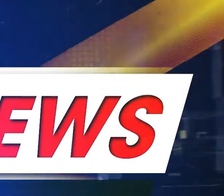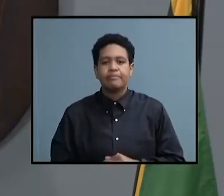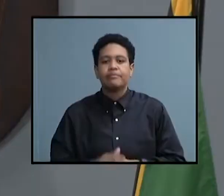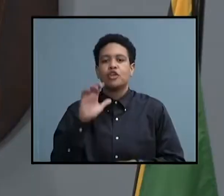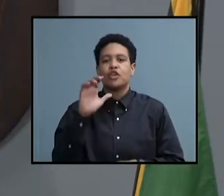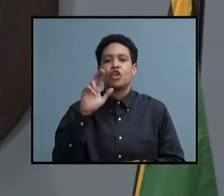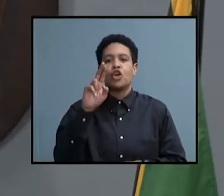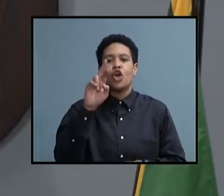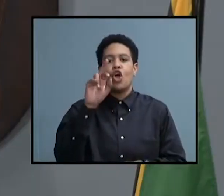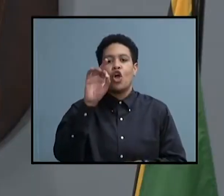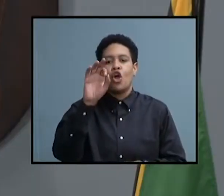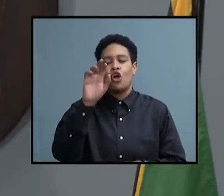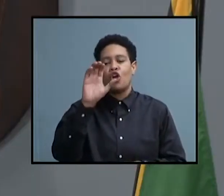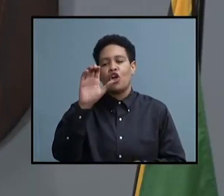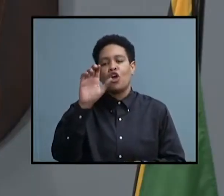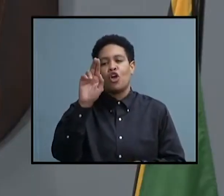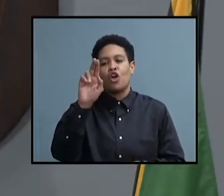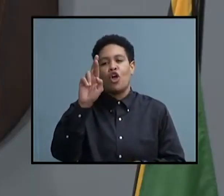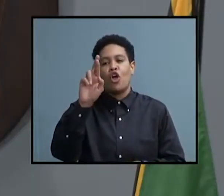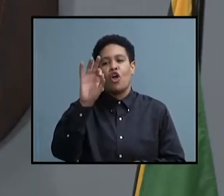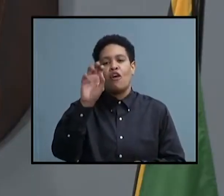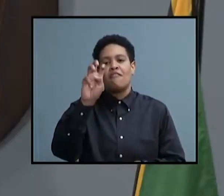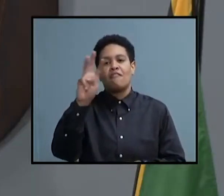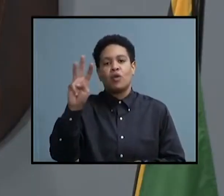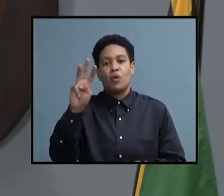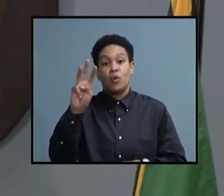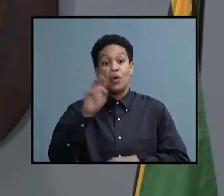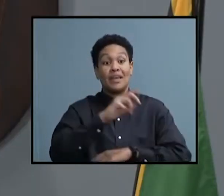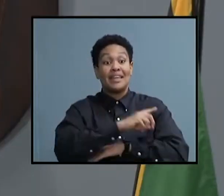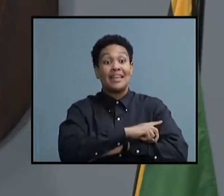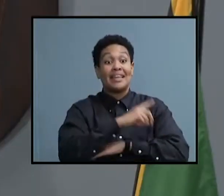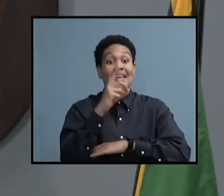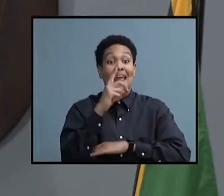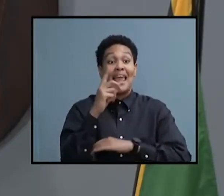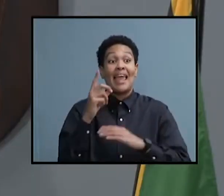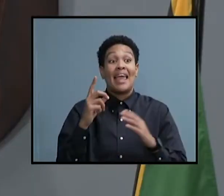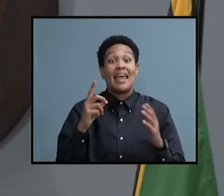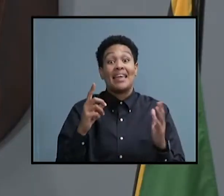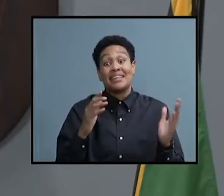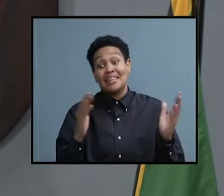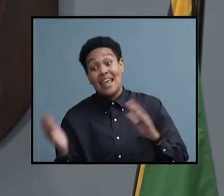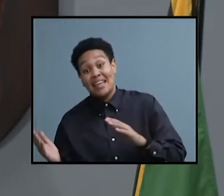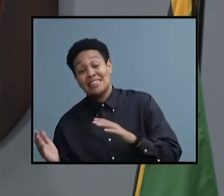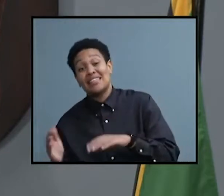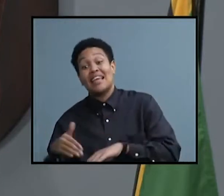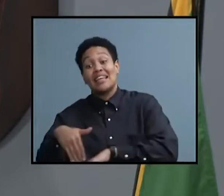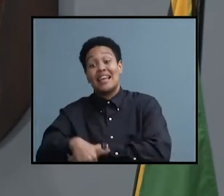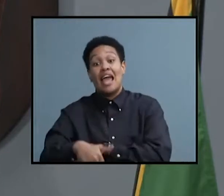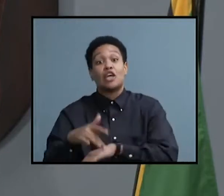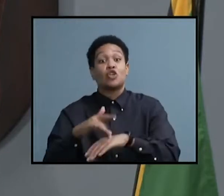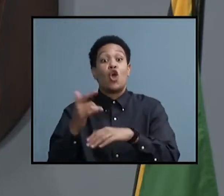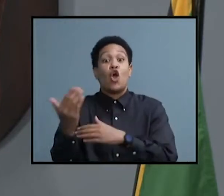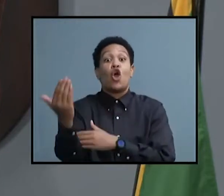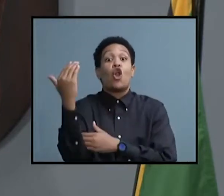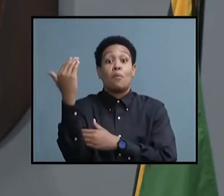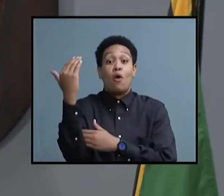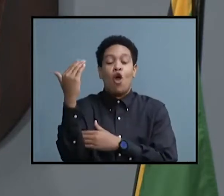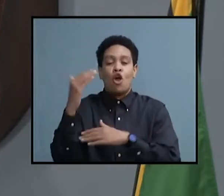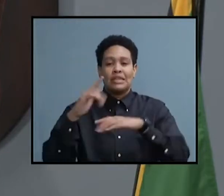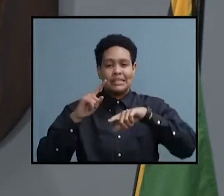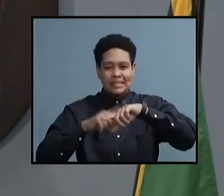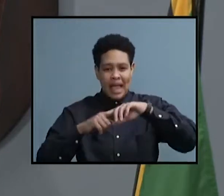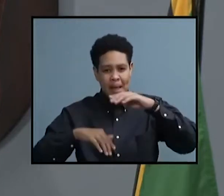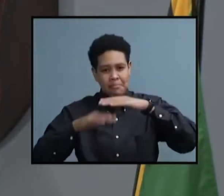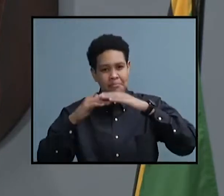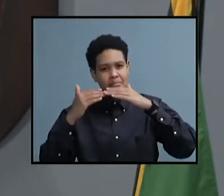Jamaica. The day to next day, night to early morning curfews will continue in